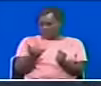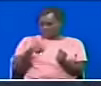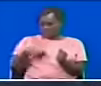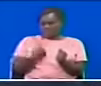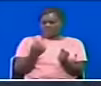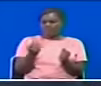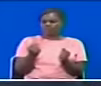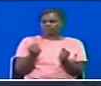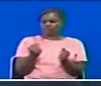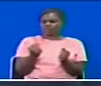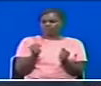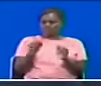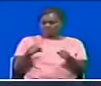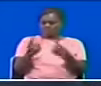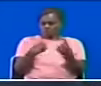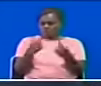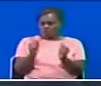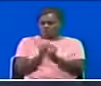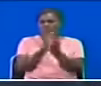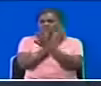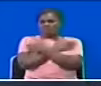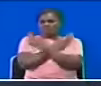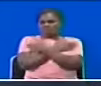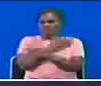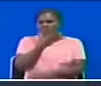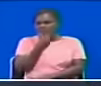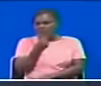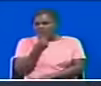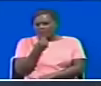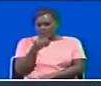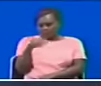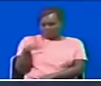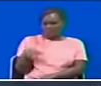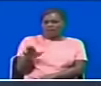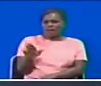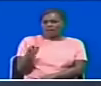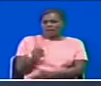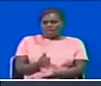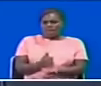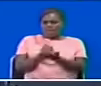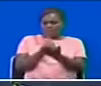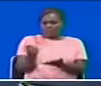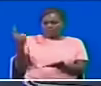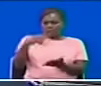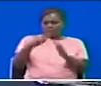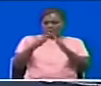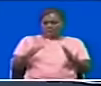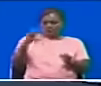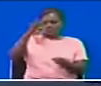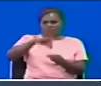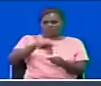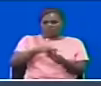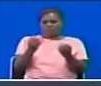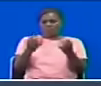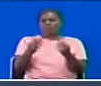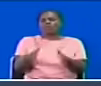to speak to your colleague, who is a male colleague, and have them come to the house and vote. So there are many